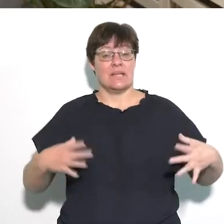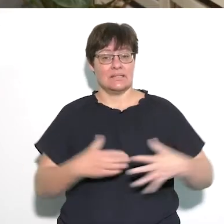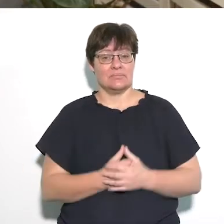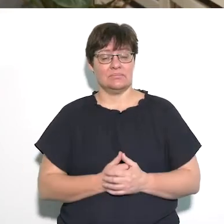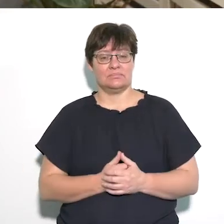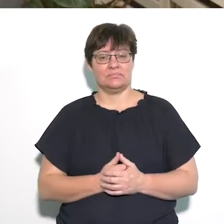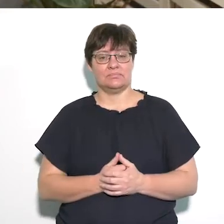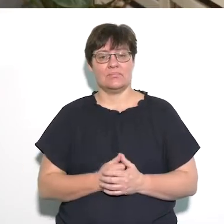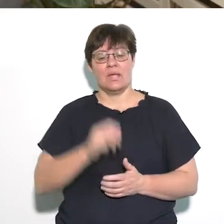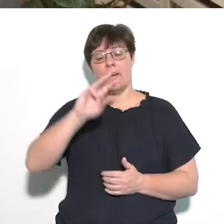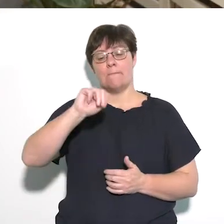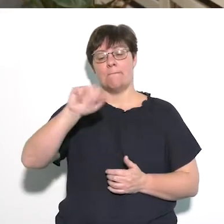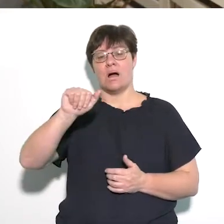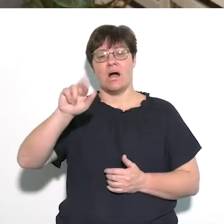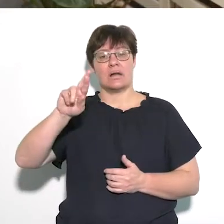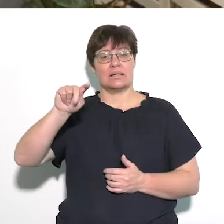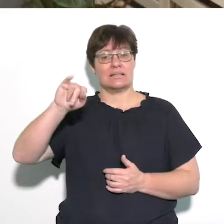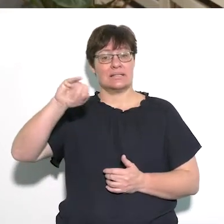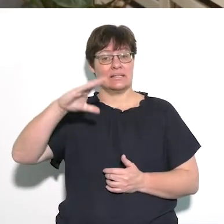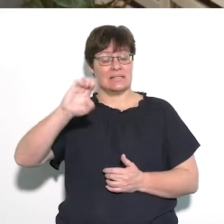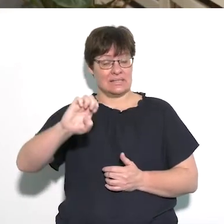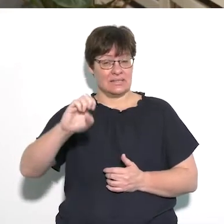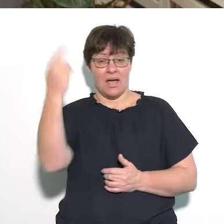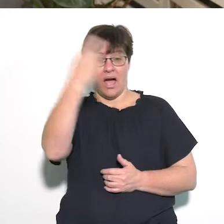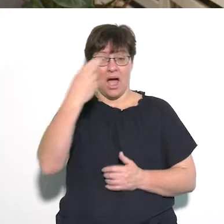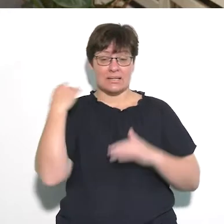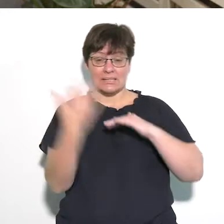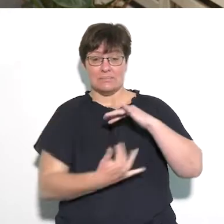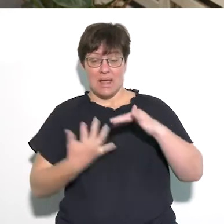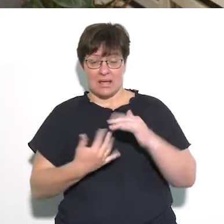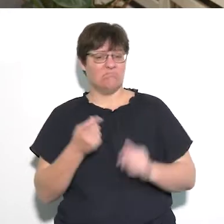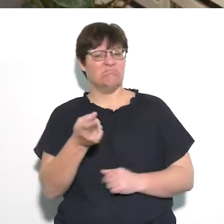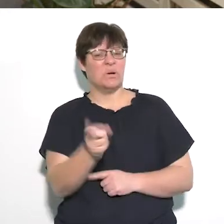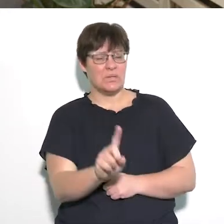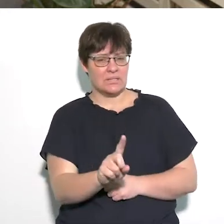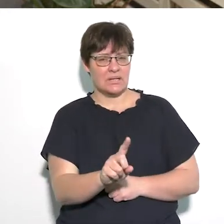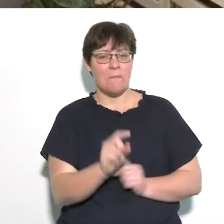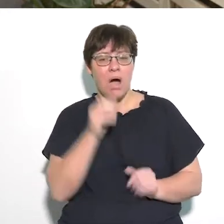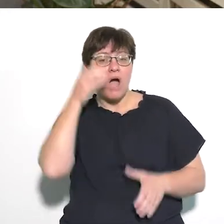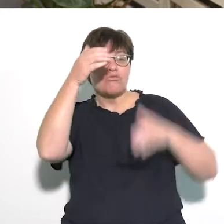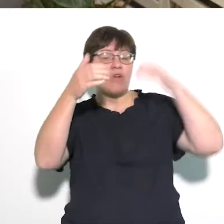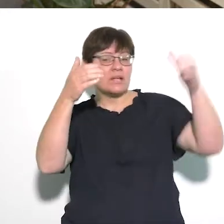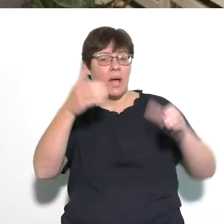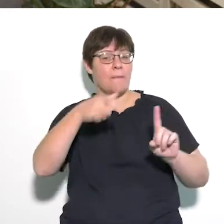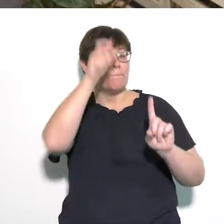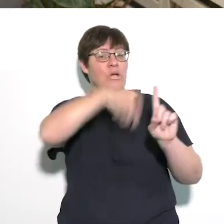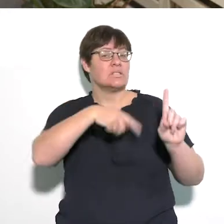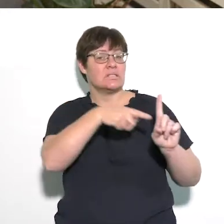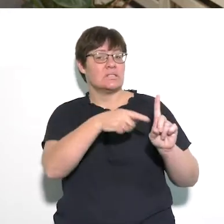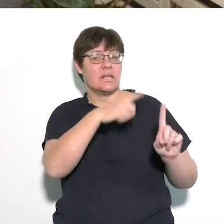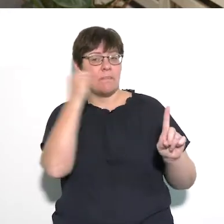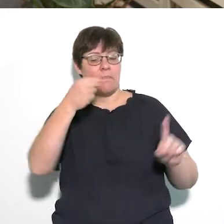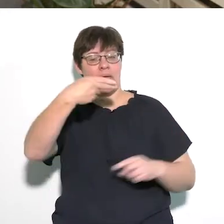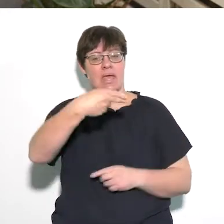So Matisse-inspired artwork is created by a gentleman by the name